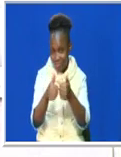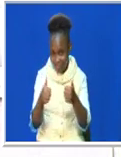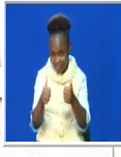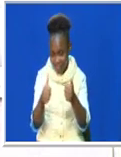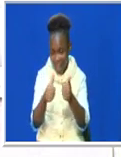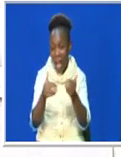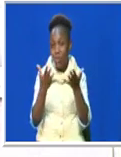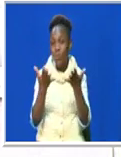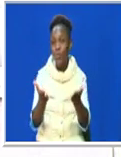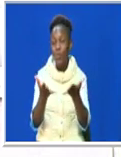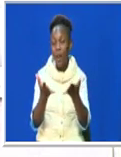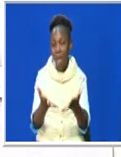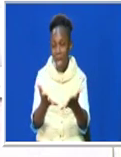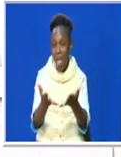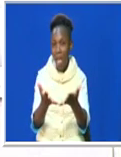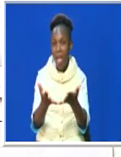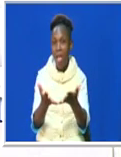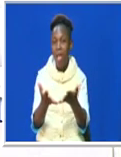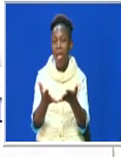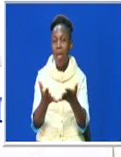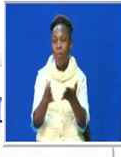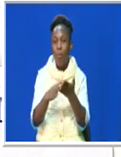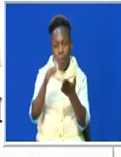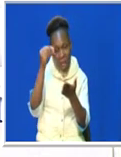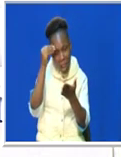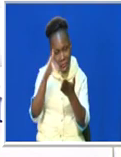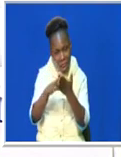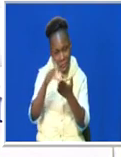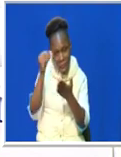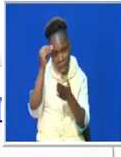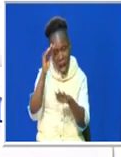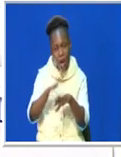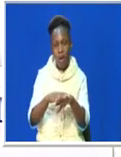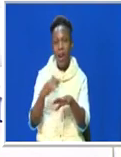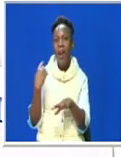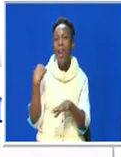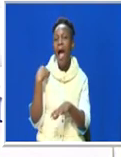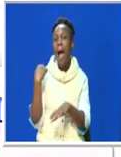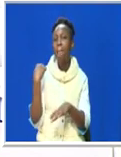Today, we are going to look at numbers.